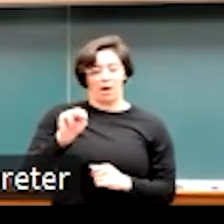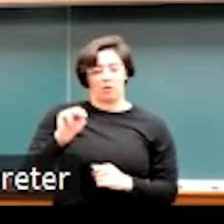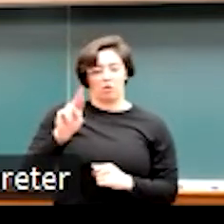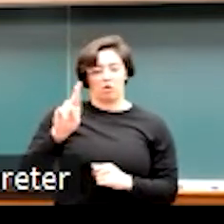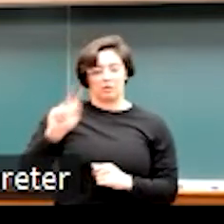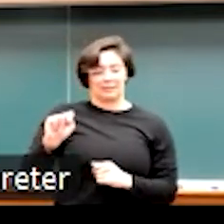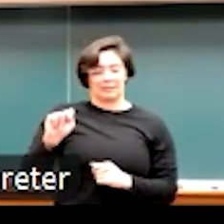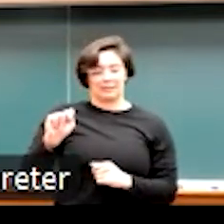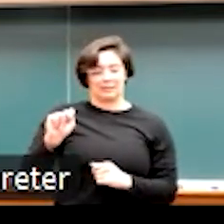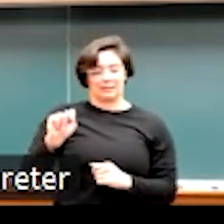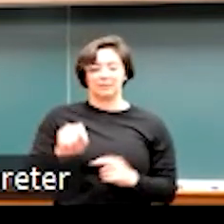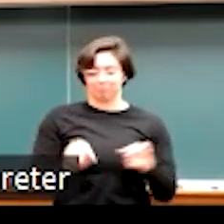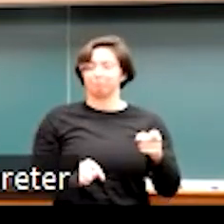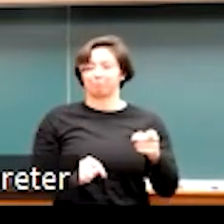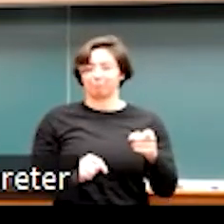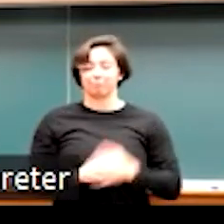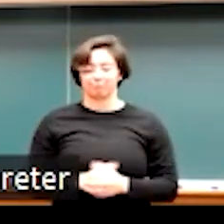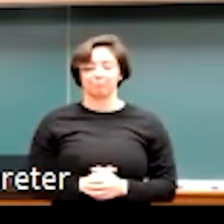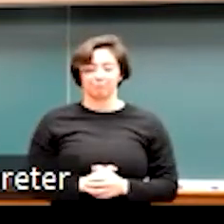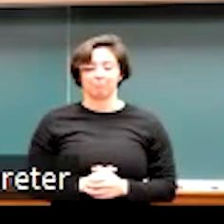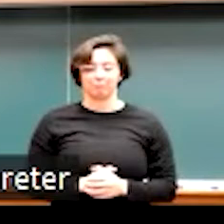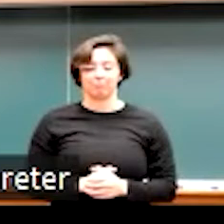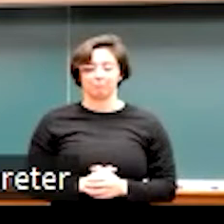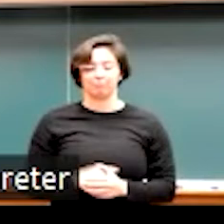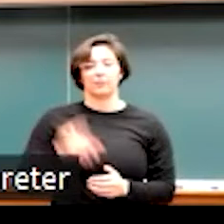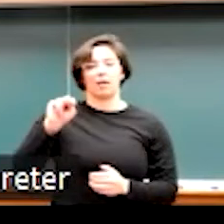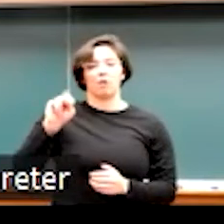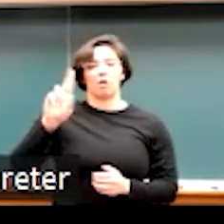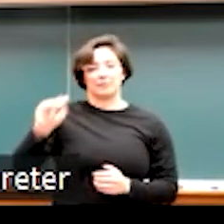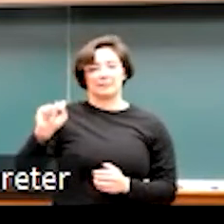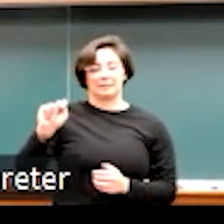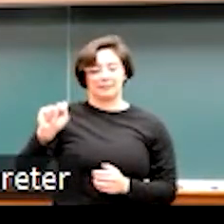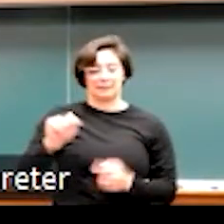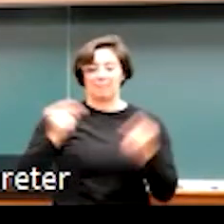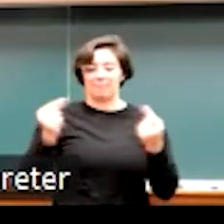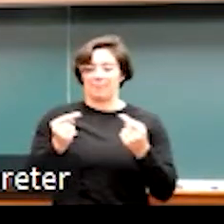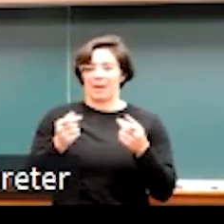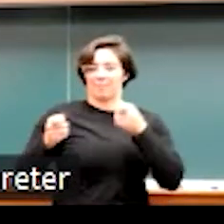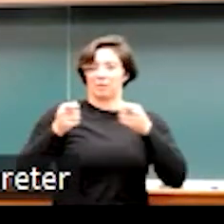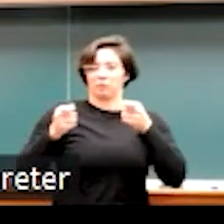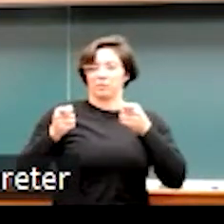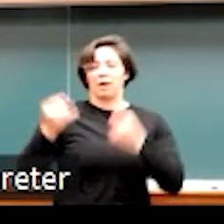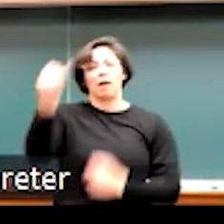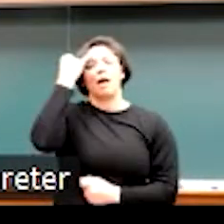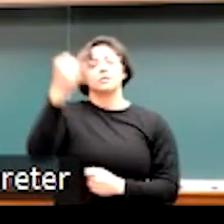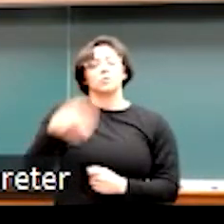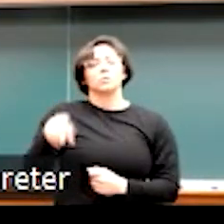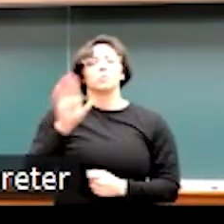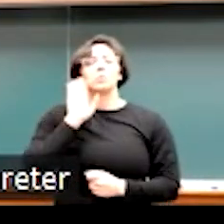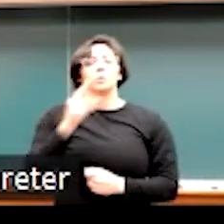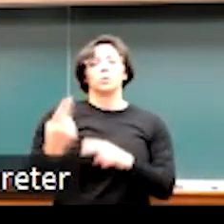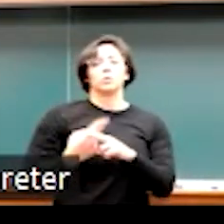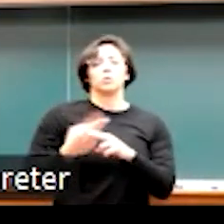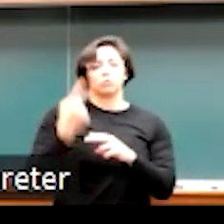let me see. Yeah, I've got another slide on that. On the NRT side, you've got the idea that you're going to use this